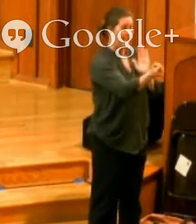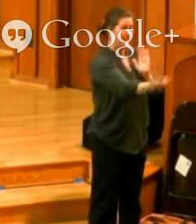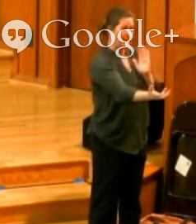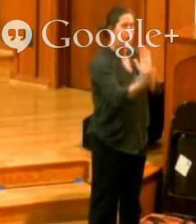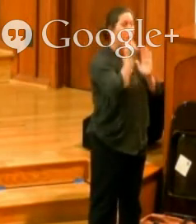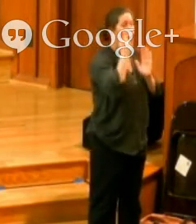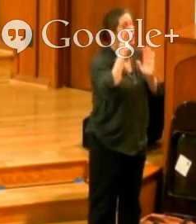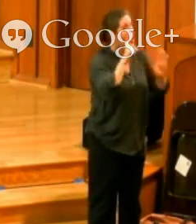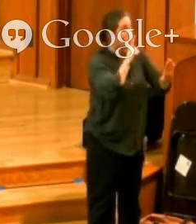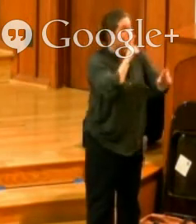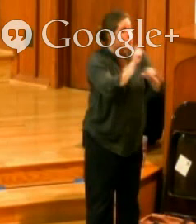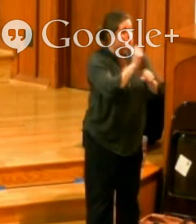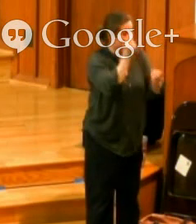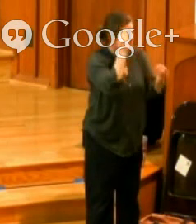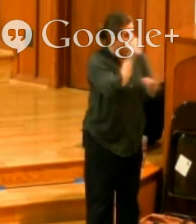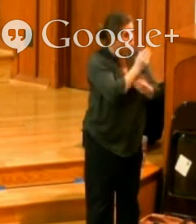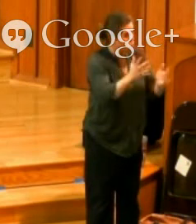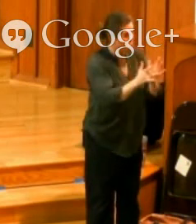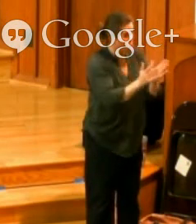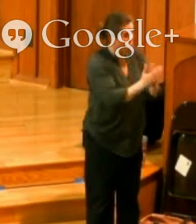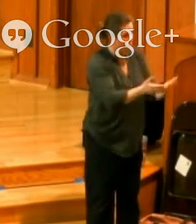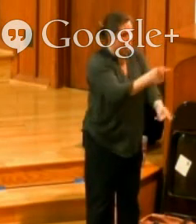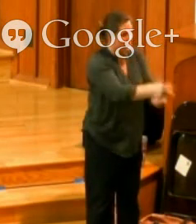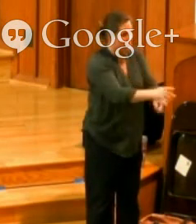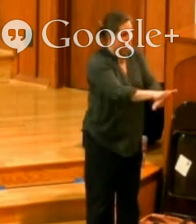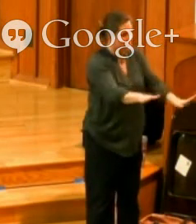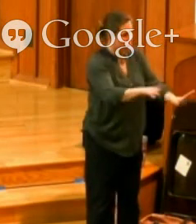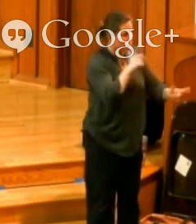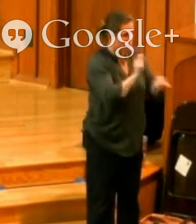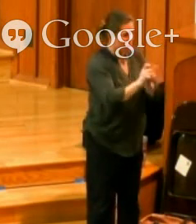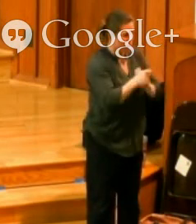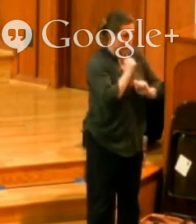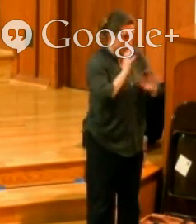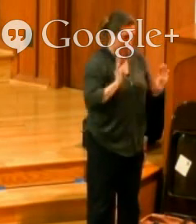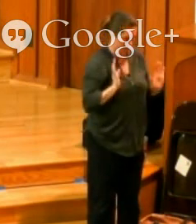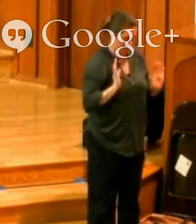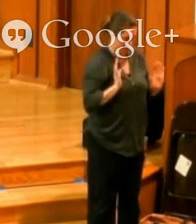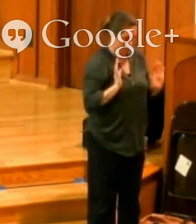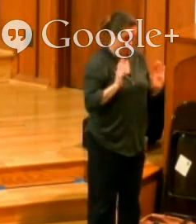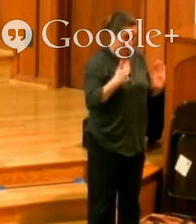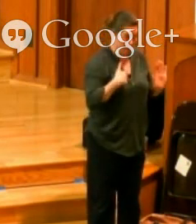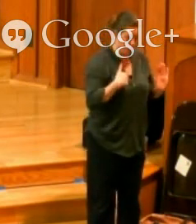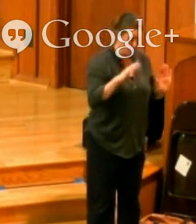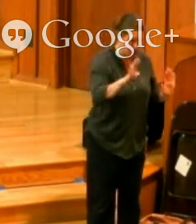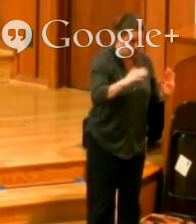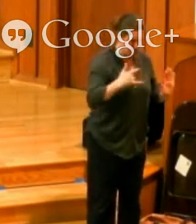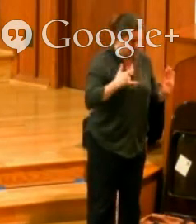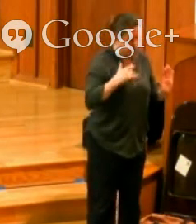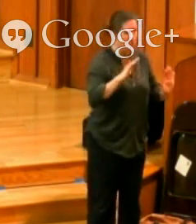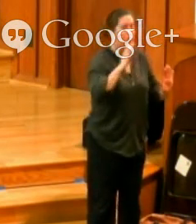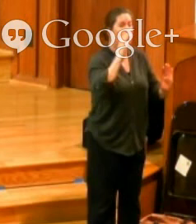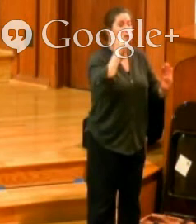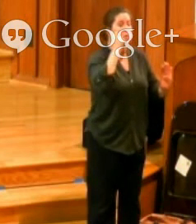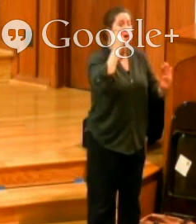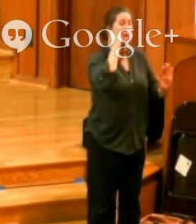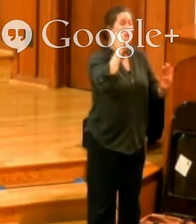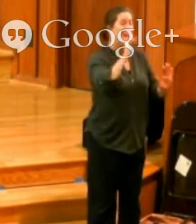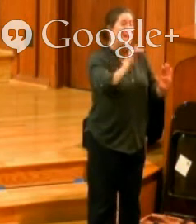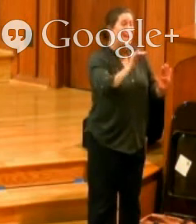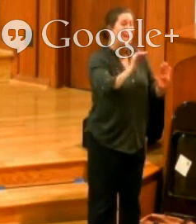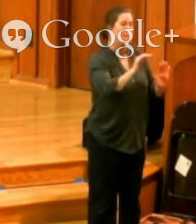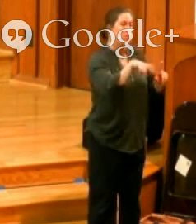believe anything should be changed in the Word of God. Would you agree? I think we should keep the Word of God as it is. But if anything shouldn't be